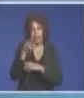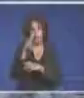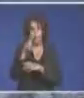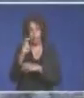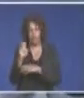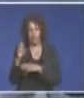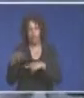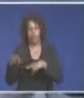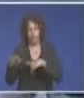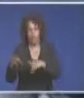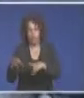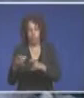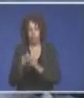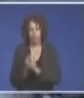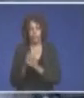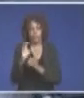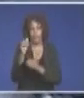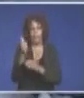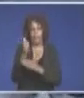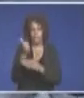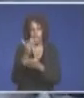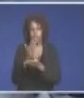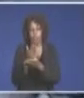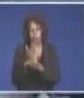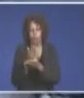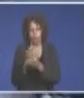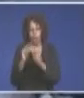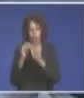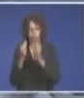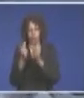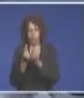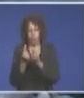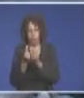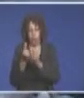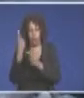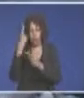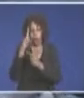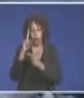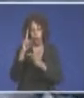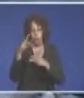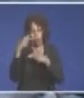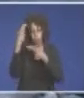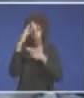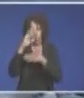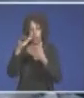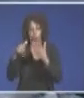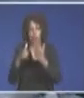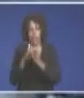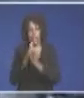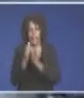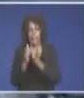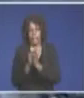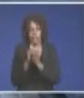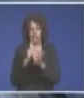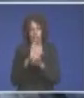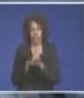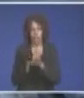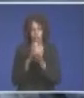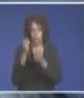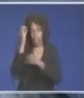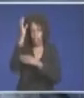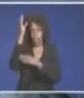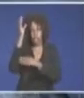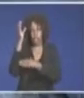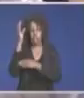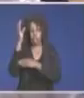Point. Now, another stop for the delegation was the site for a proposed all-age school here in Staniel Key, where a number of concerns